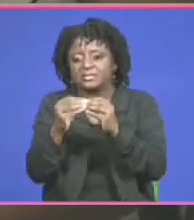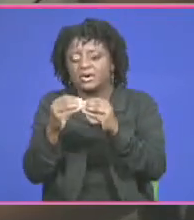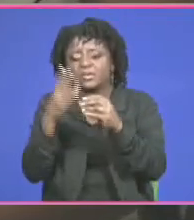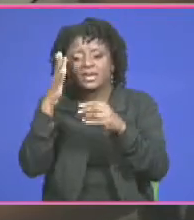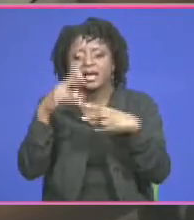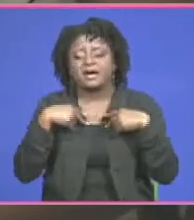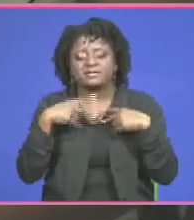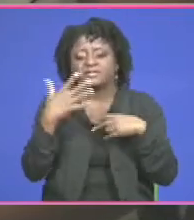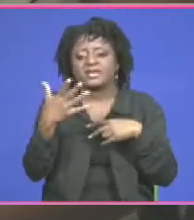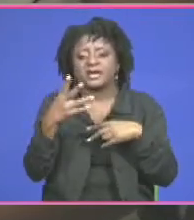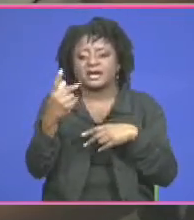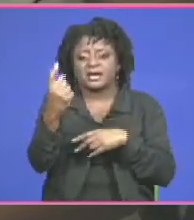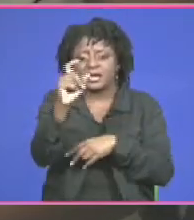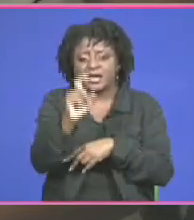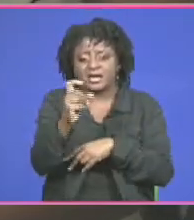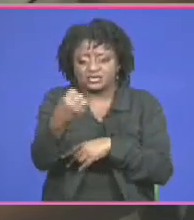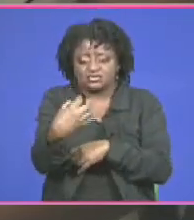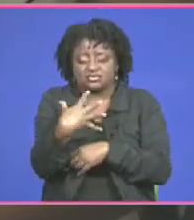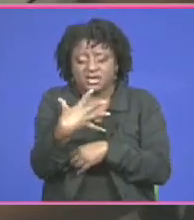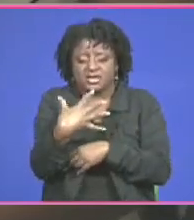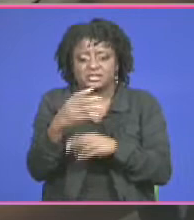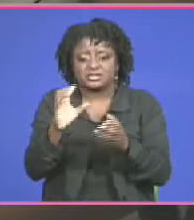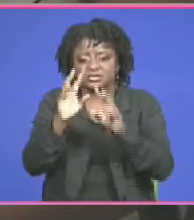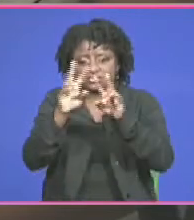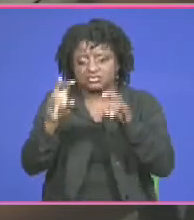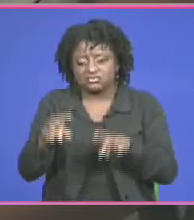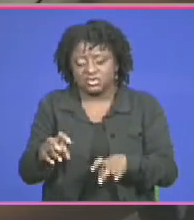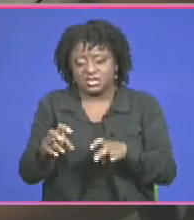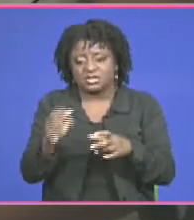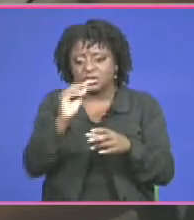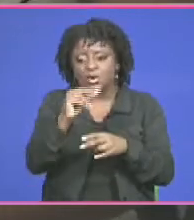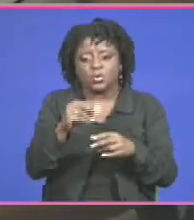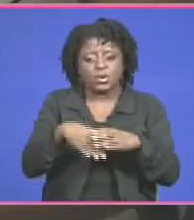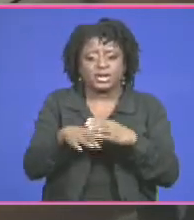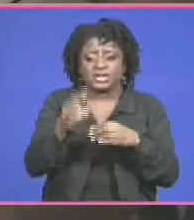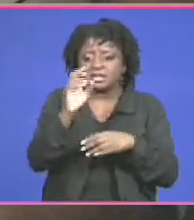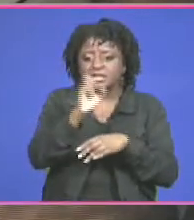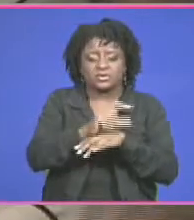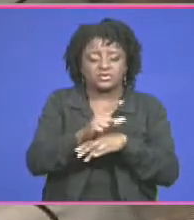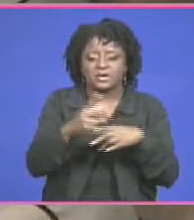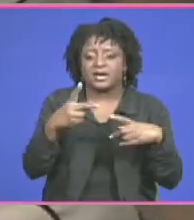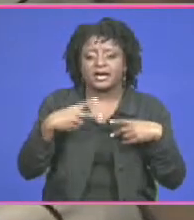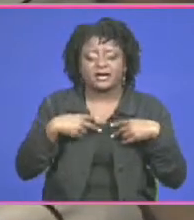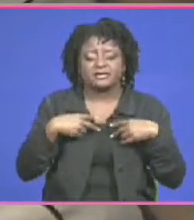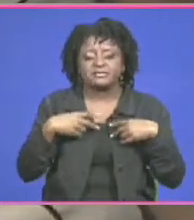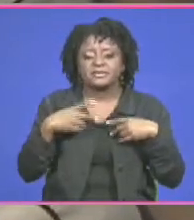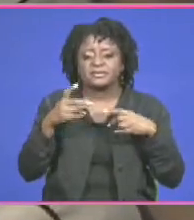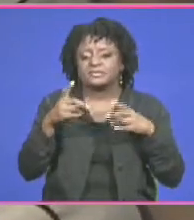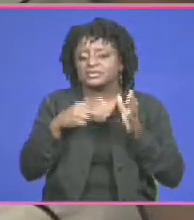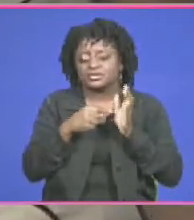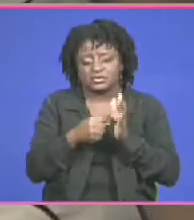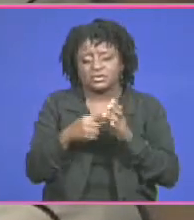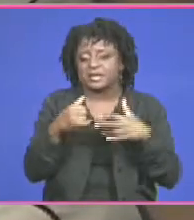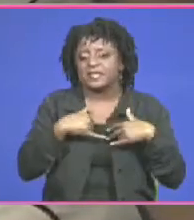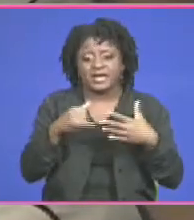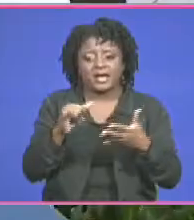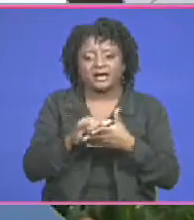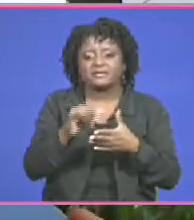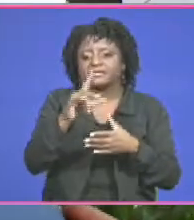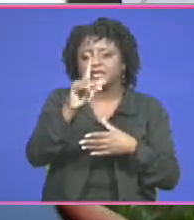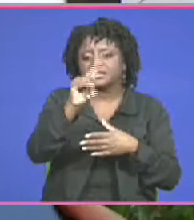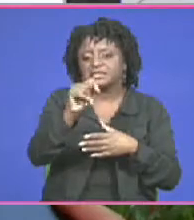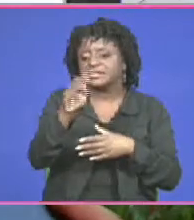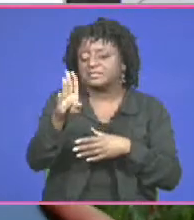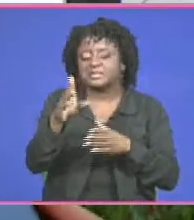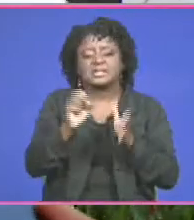be clear, no one in Eleuthera has presented with full-blown TB symptoms. Here's Minister of Health, Dr. The Honorable Dwayne Sands. What